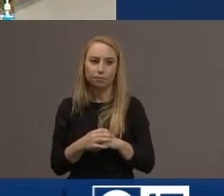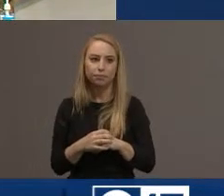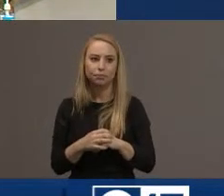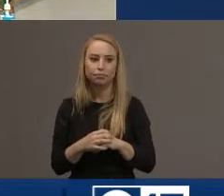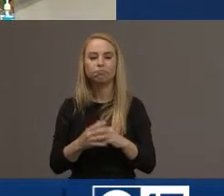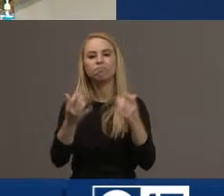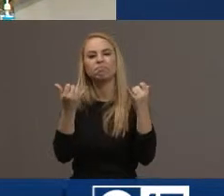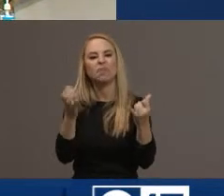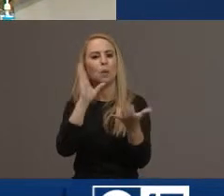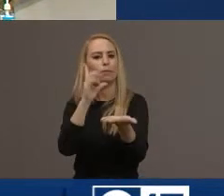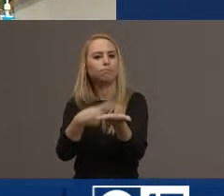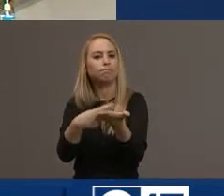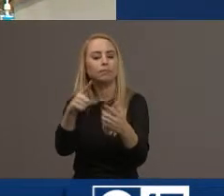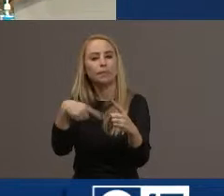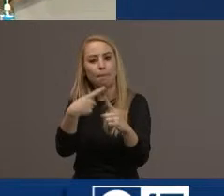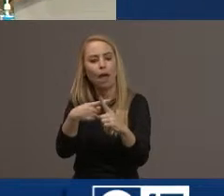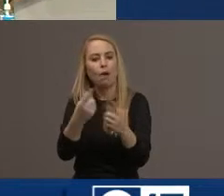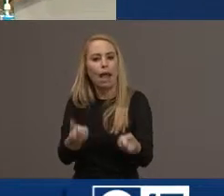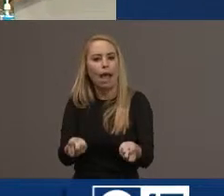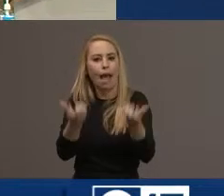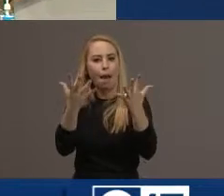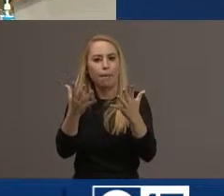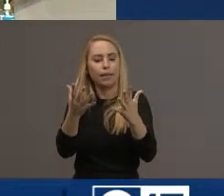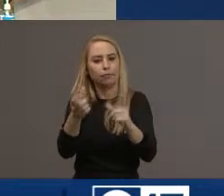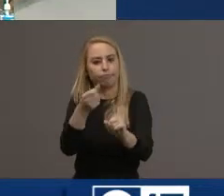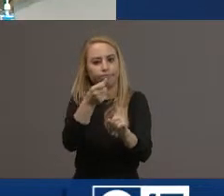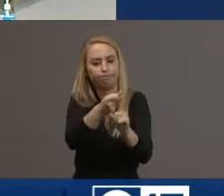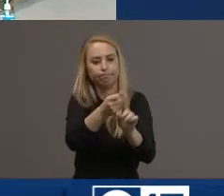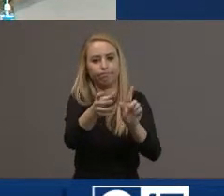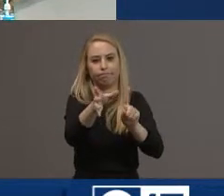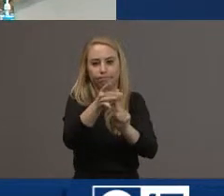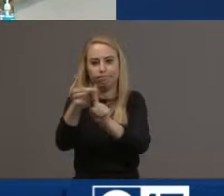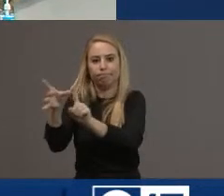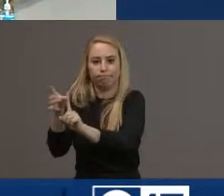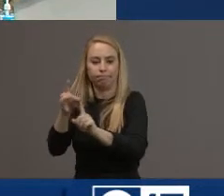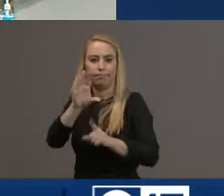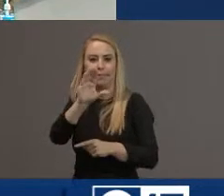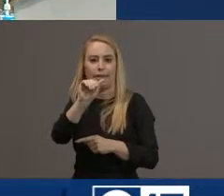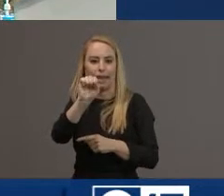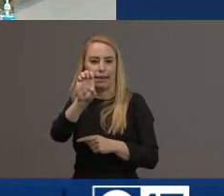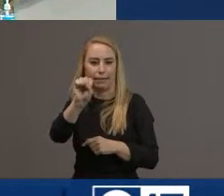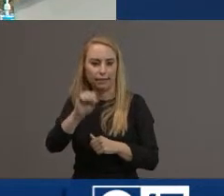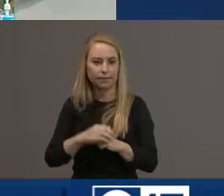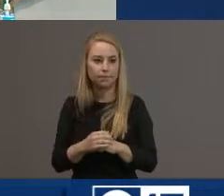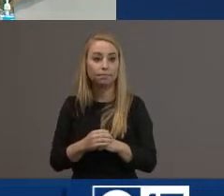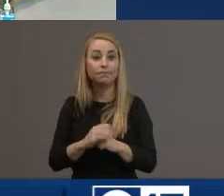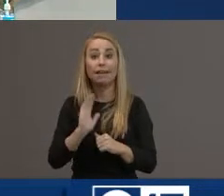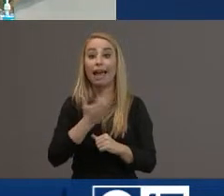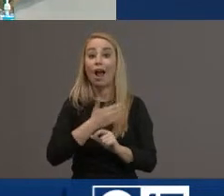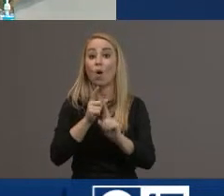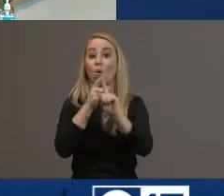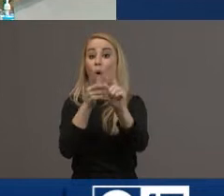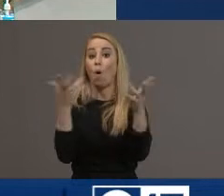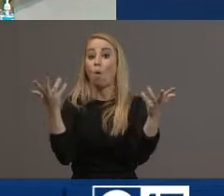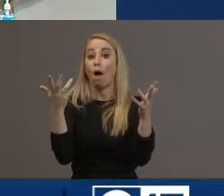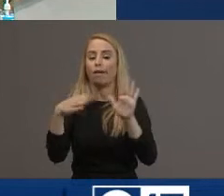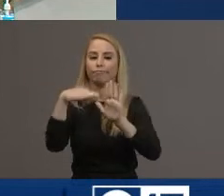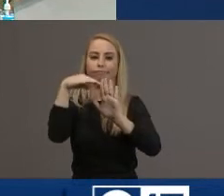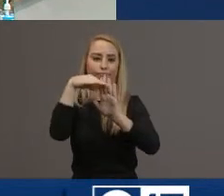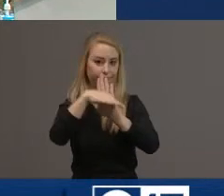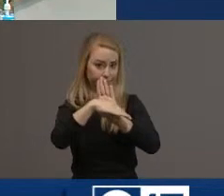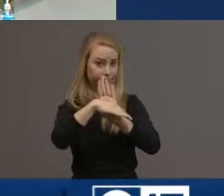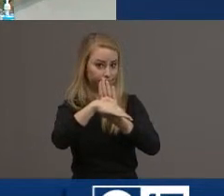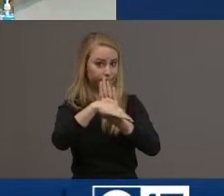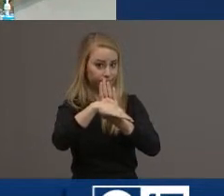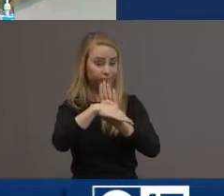Let's look at our cases. I think everyone knows what we want to see is a downward trajectory, but that's not